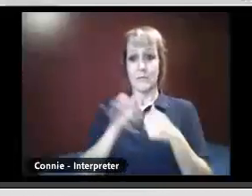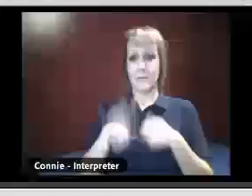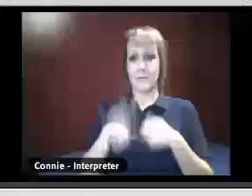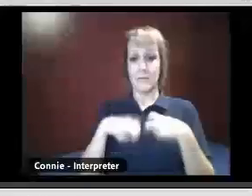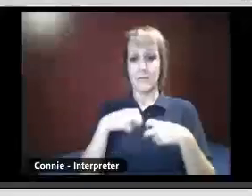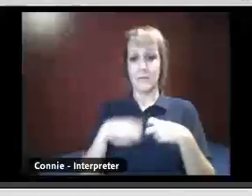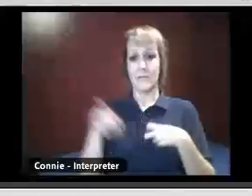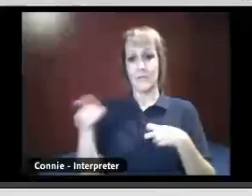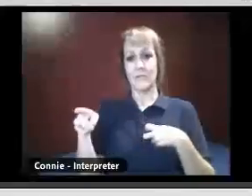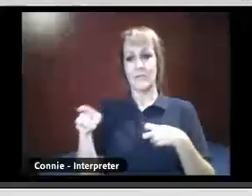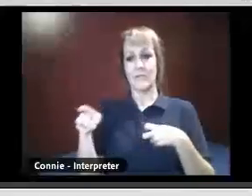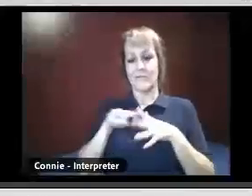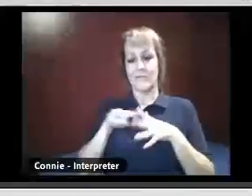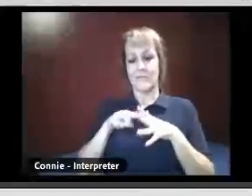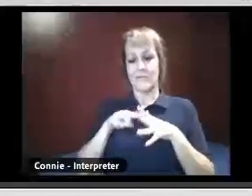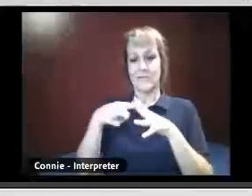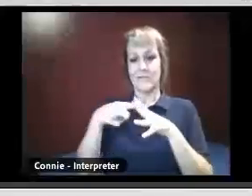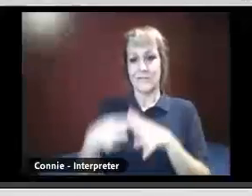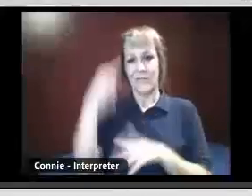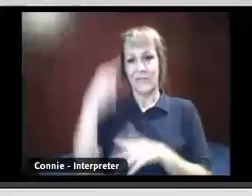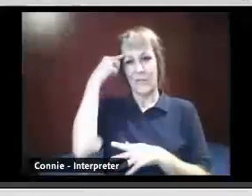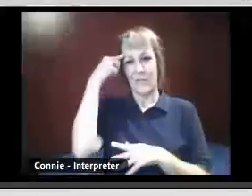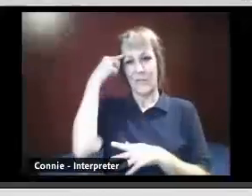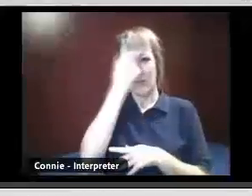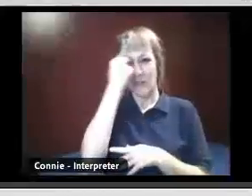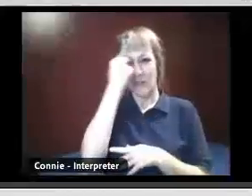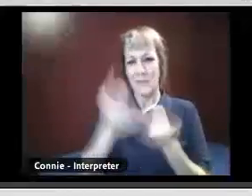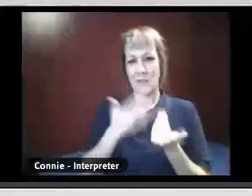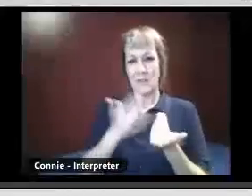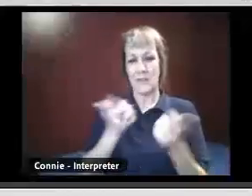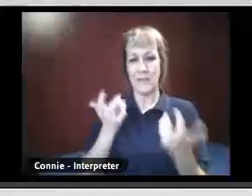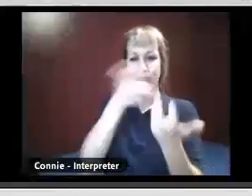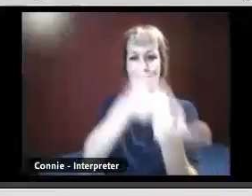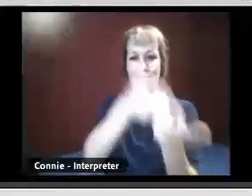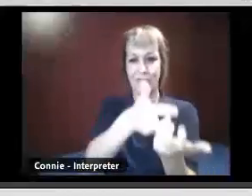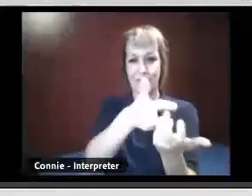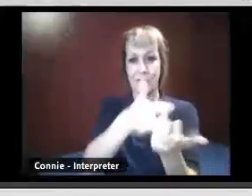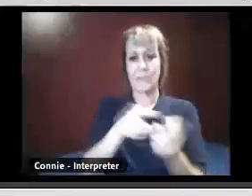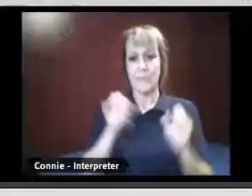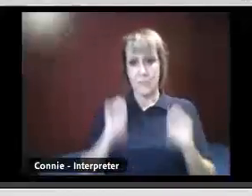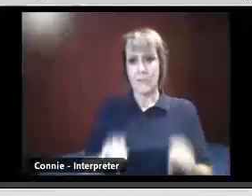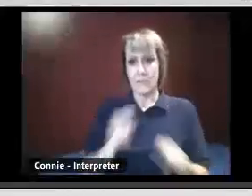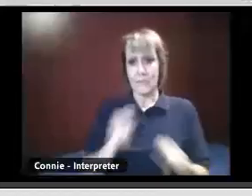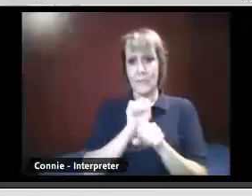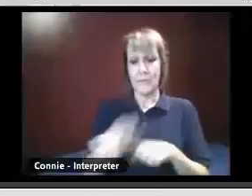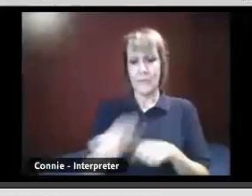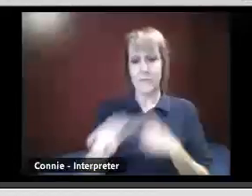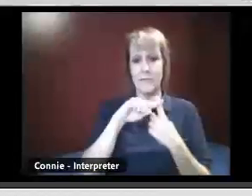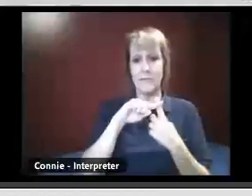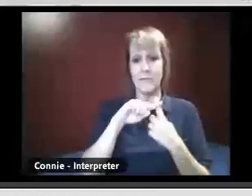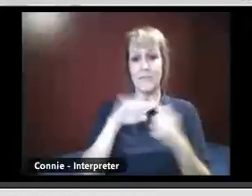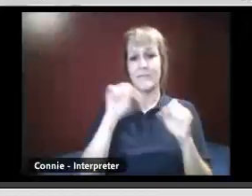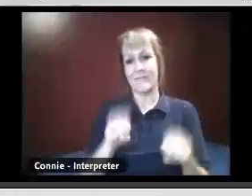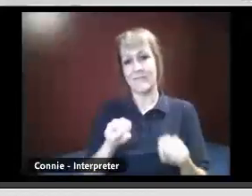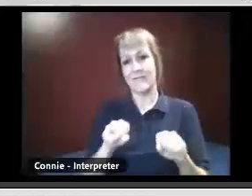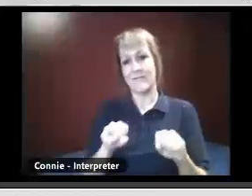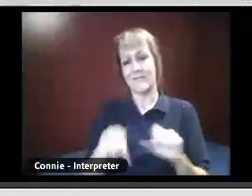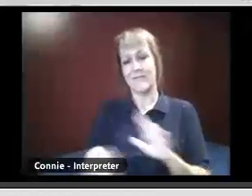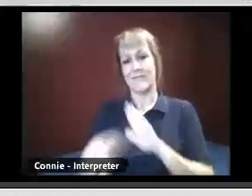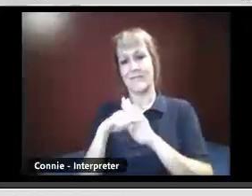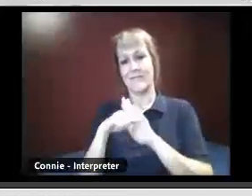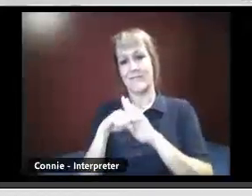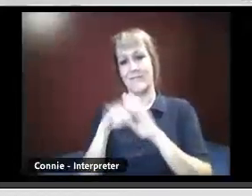in because you think it's easier. So accommodating can work for you, accommodating can work against you. And you